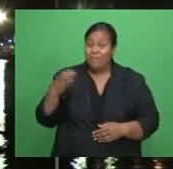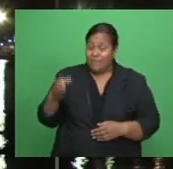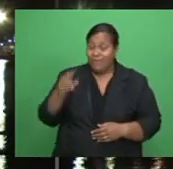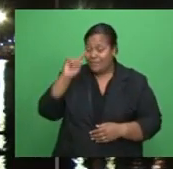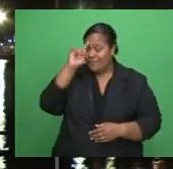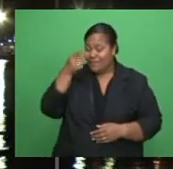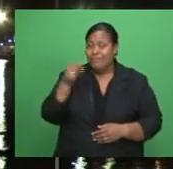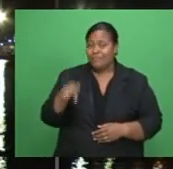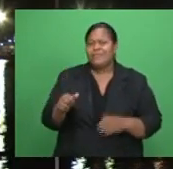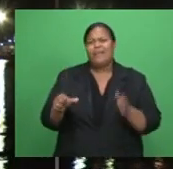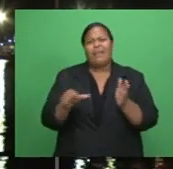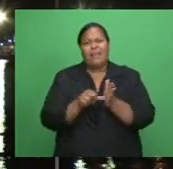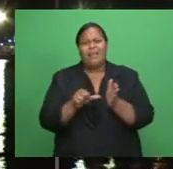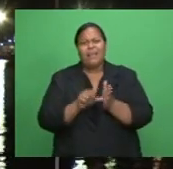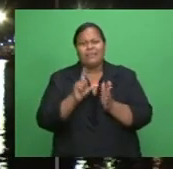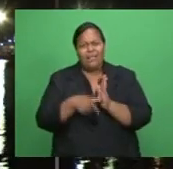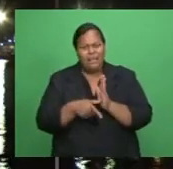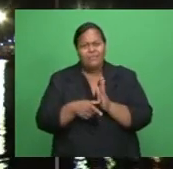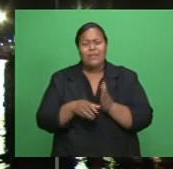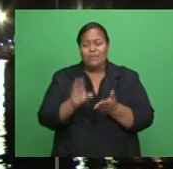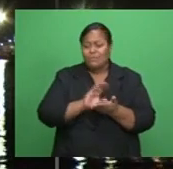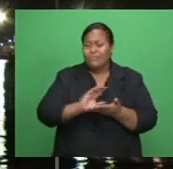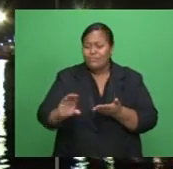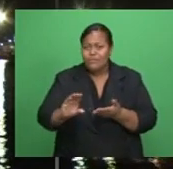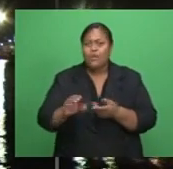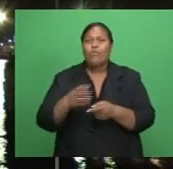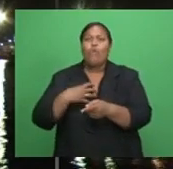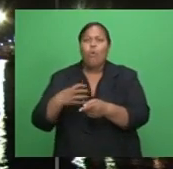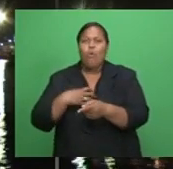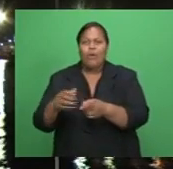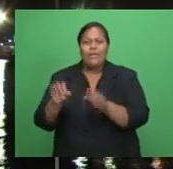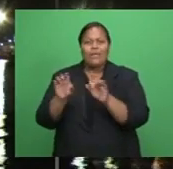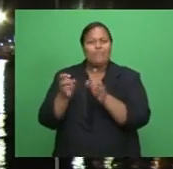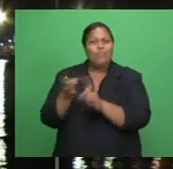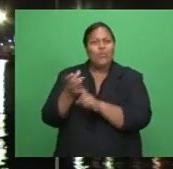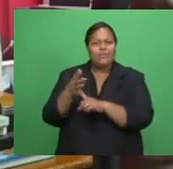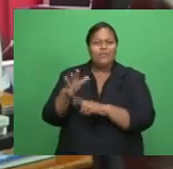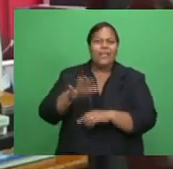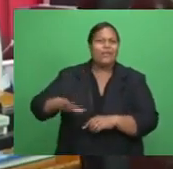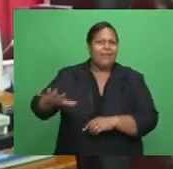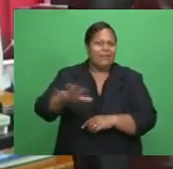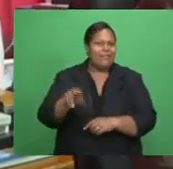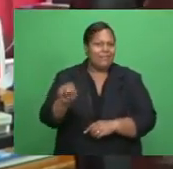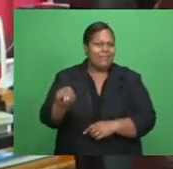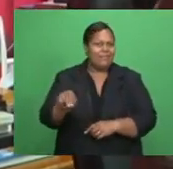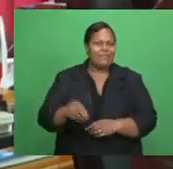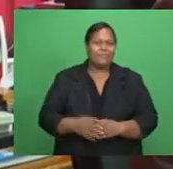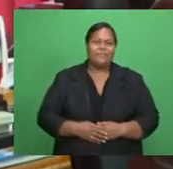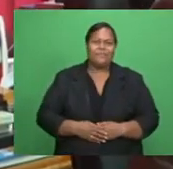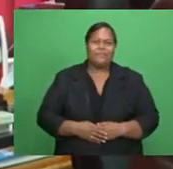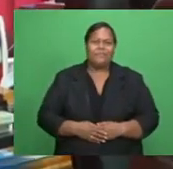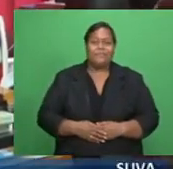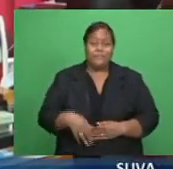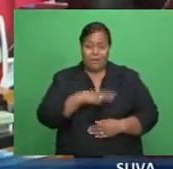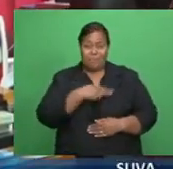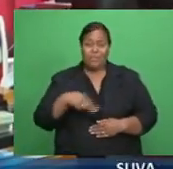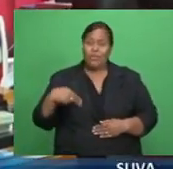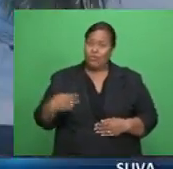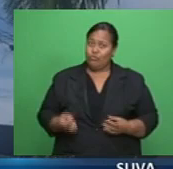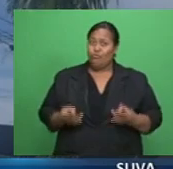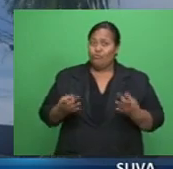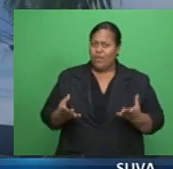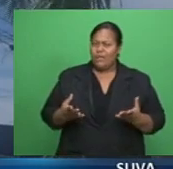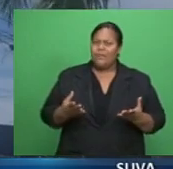and funds will be directed to more urgent areas. Kelly Vadhala reports. The ministry is ready to work with